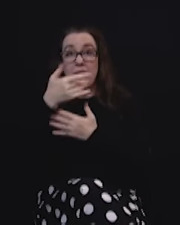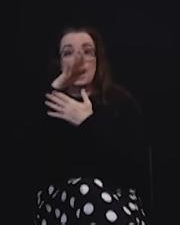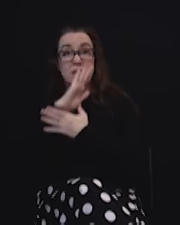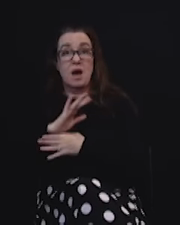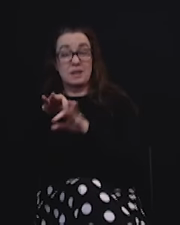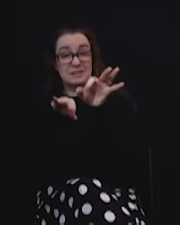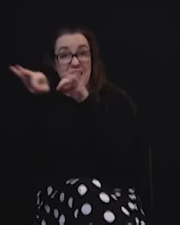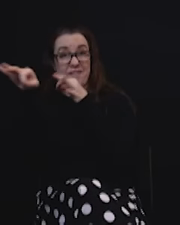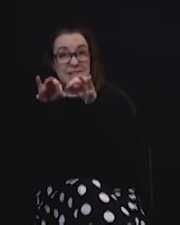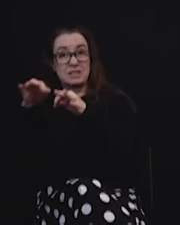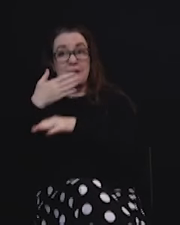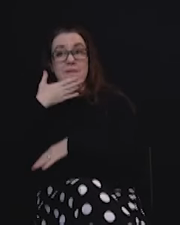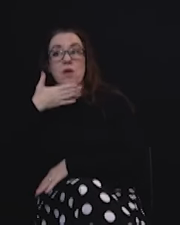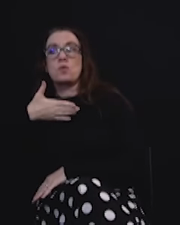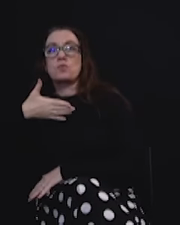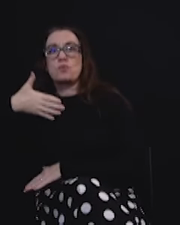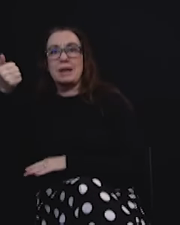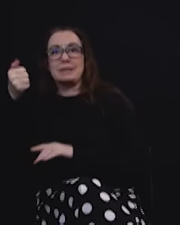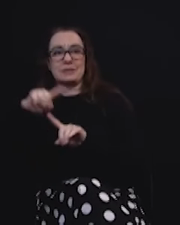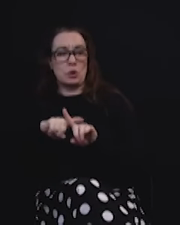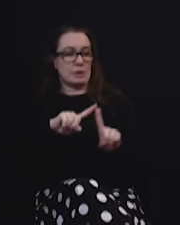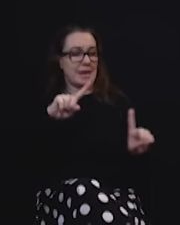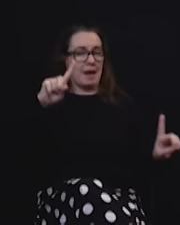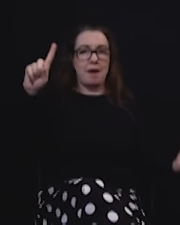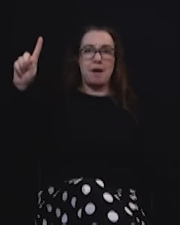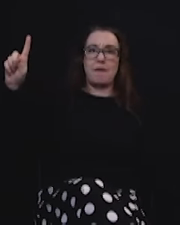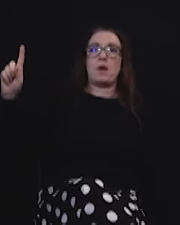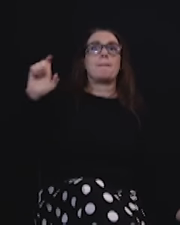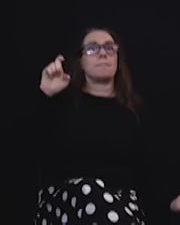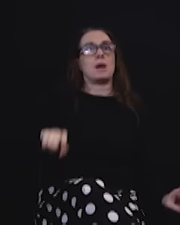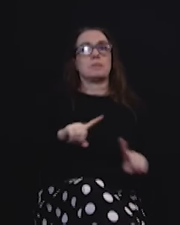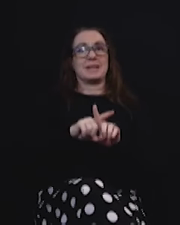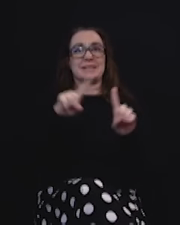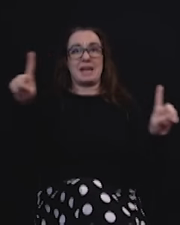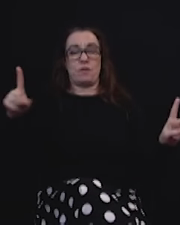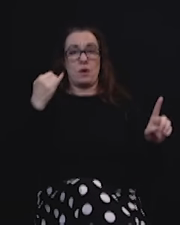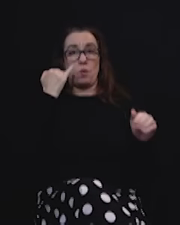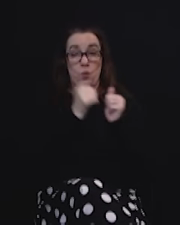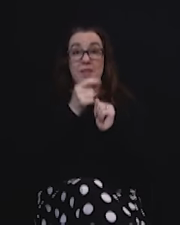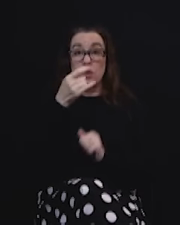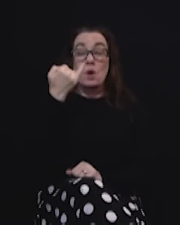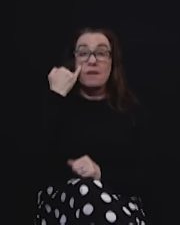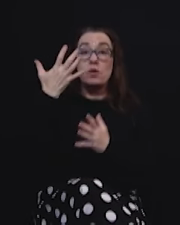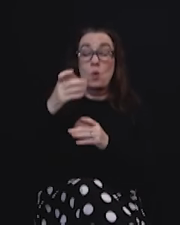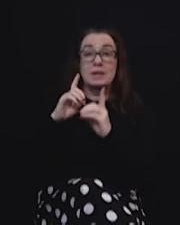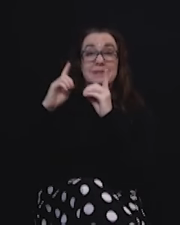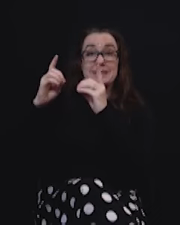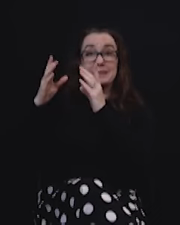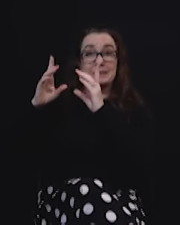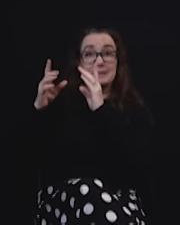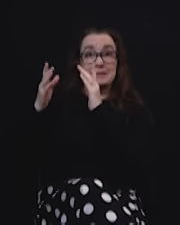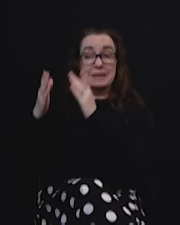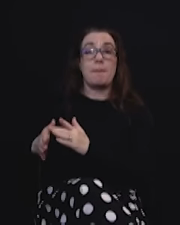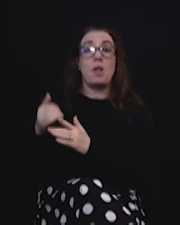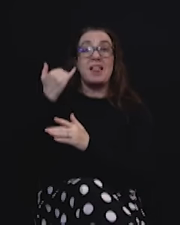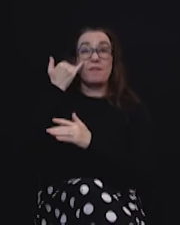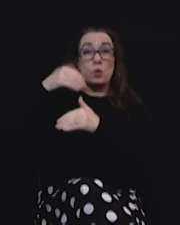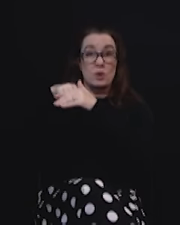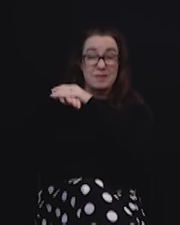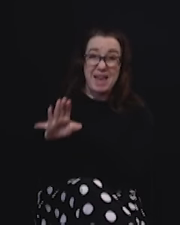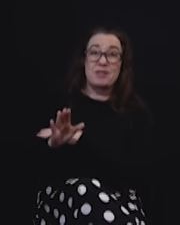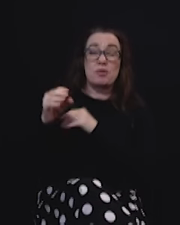greatness differs so greatly from our own. Jesus says it has to be different with you if you are going to be his disciple, if you are going to even